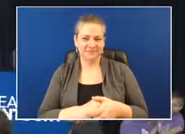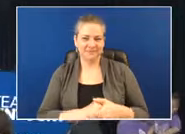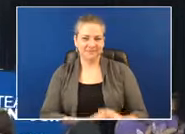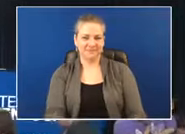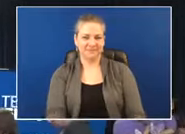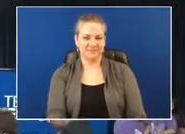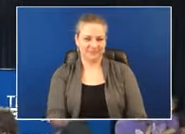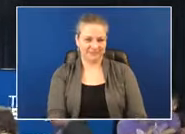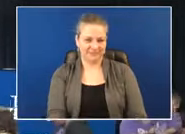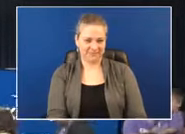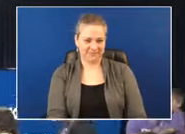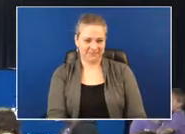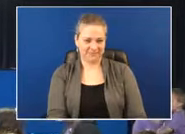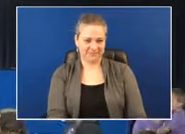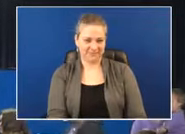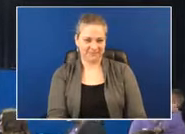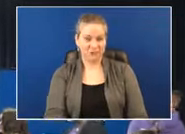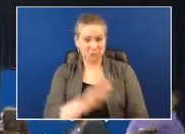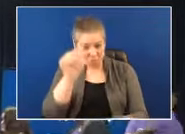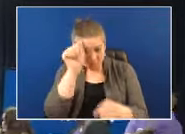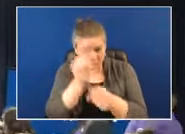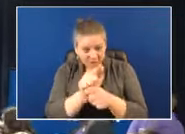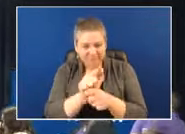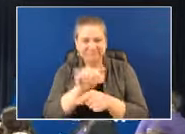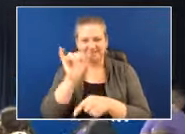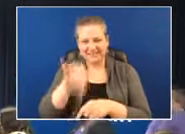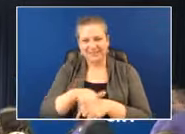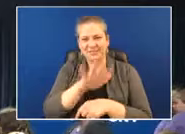Hold on. Are you Bella's brother? Yes. Hey, I'm Andy.